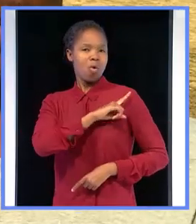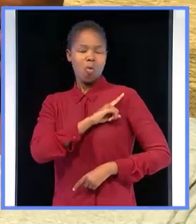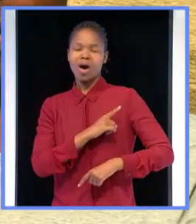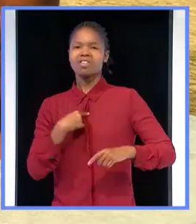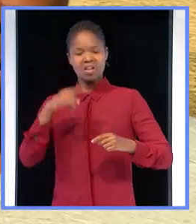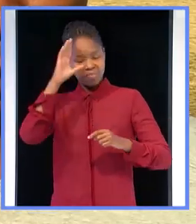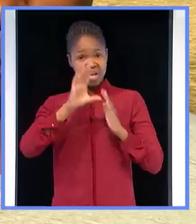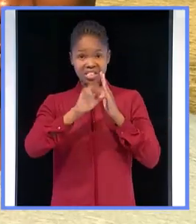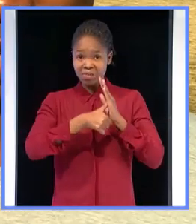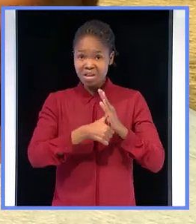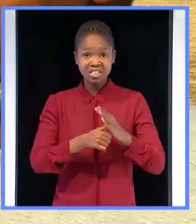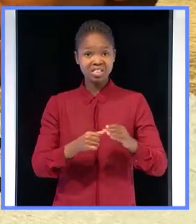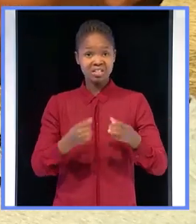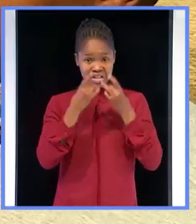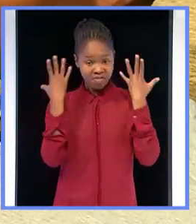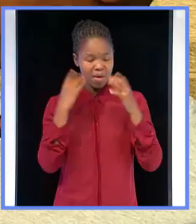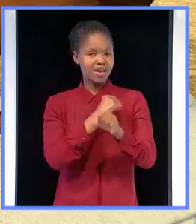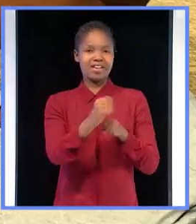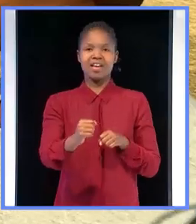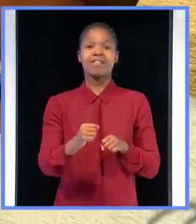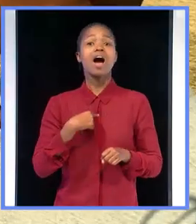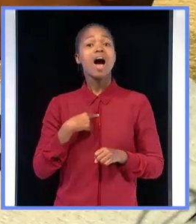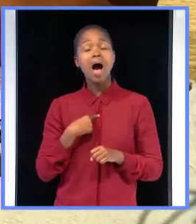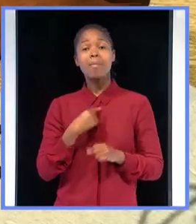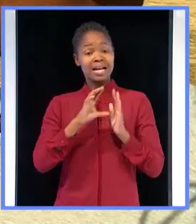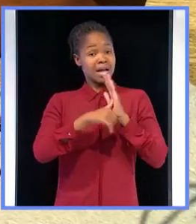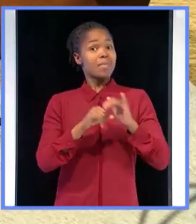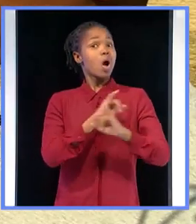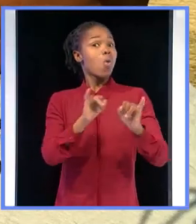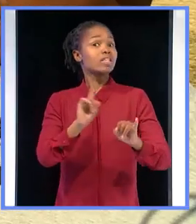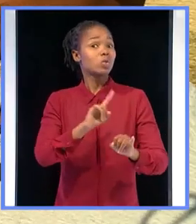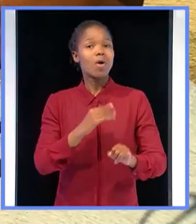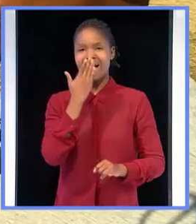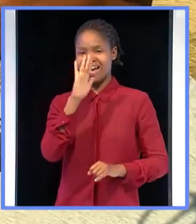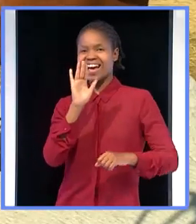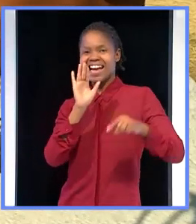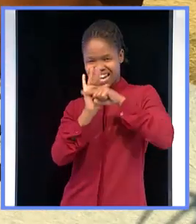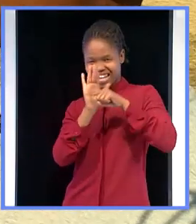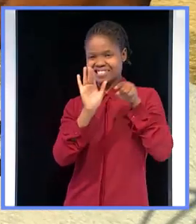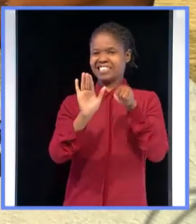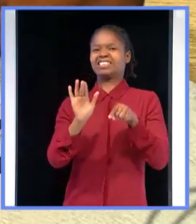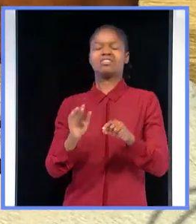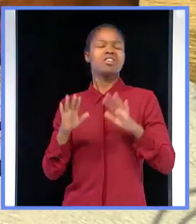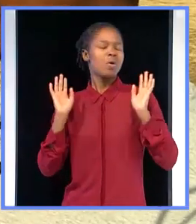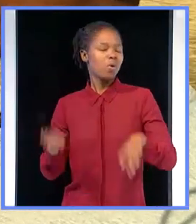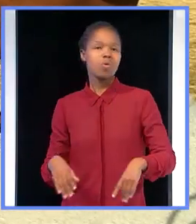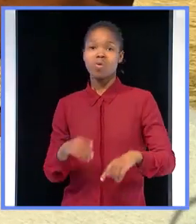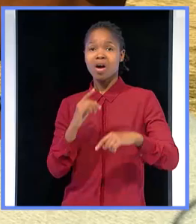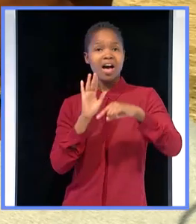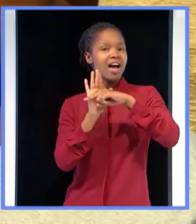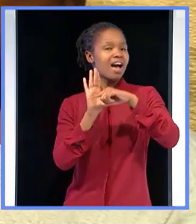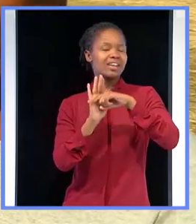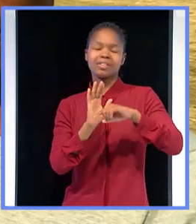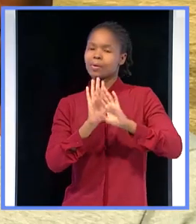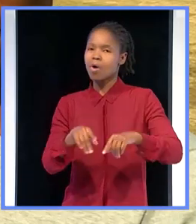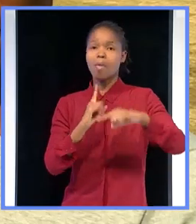disability can never define you. As we say in the show, that the worst form of disability is a negative attitude. And your attitude, my brother, is